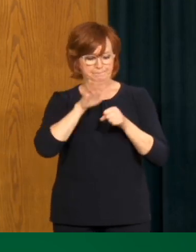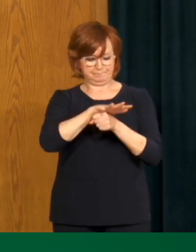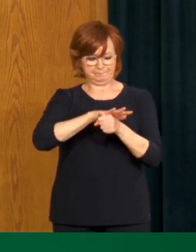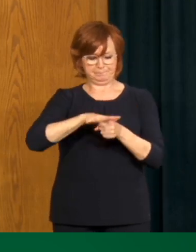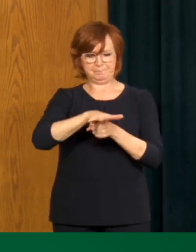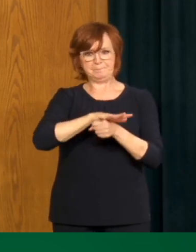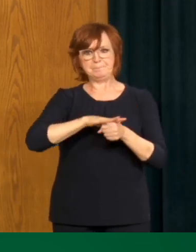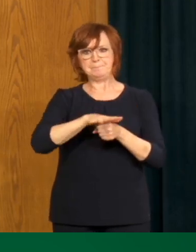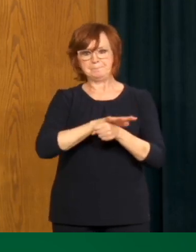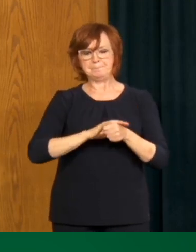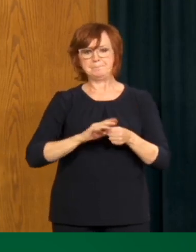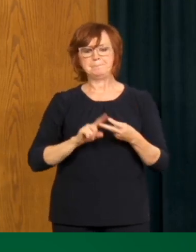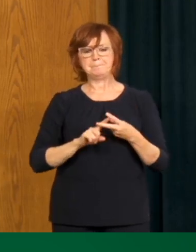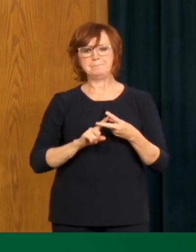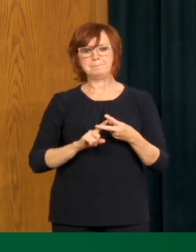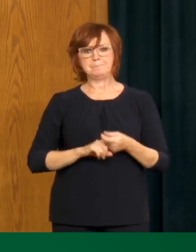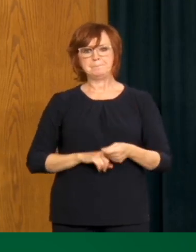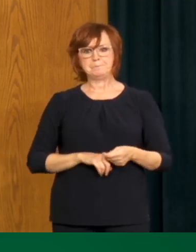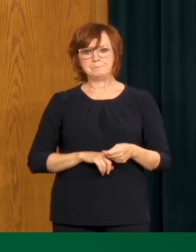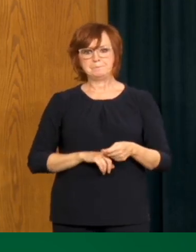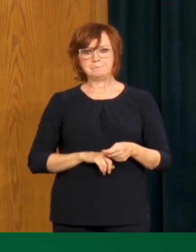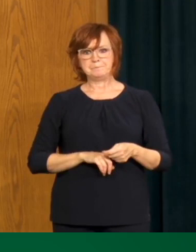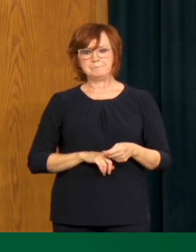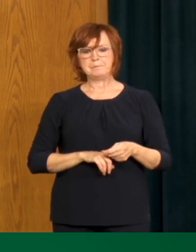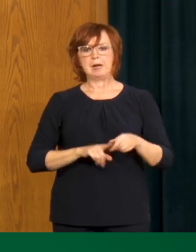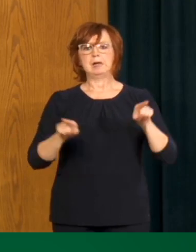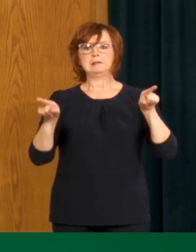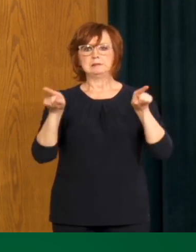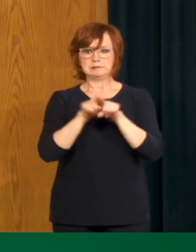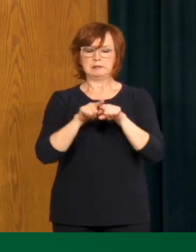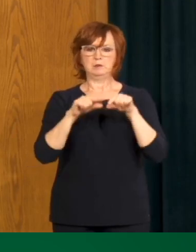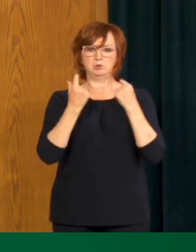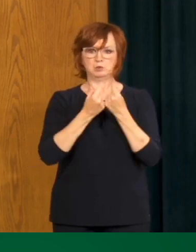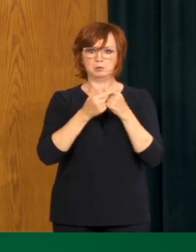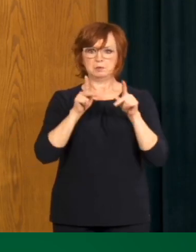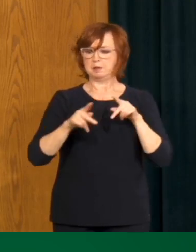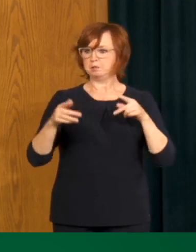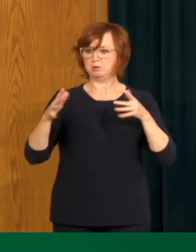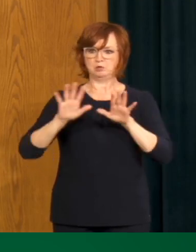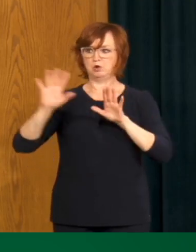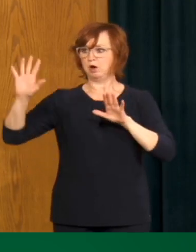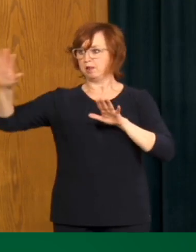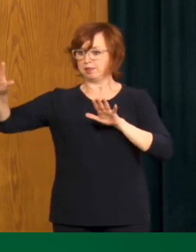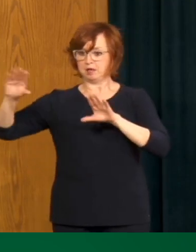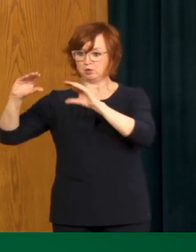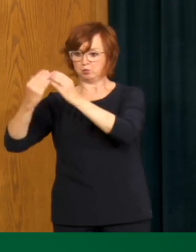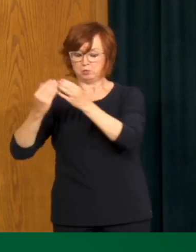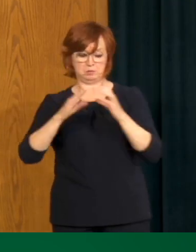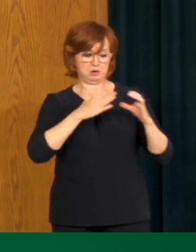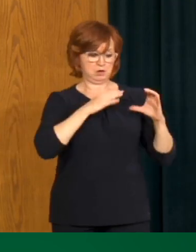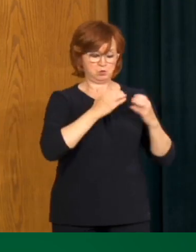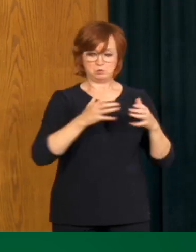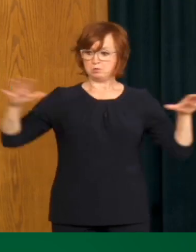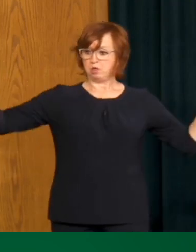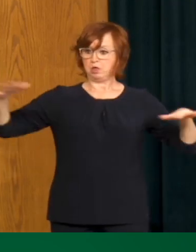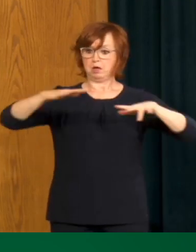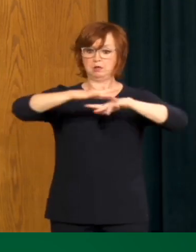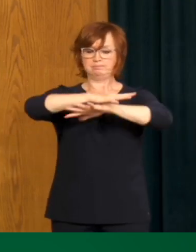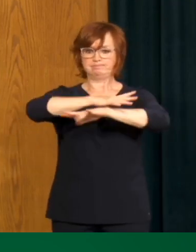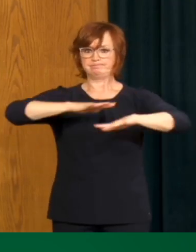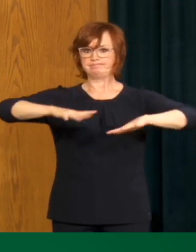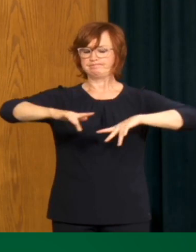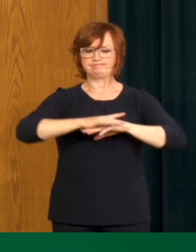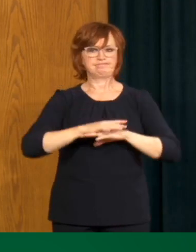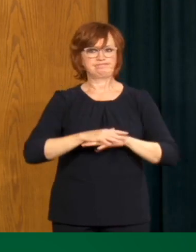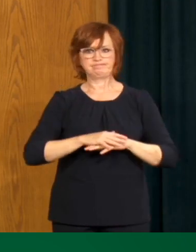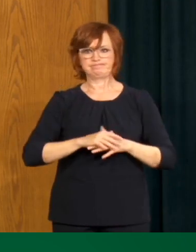your, group of people who are engaged in a certain sport locally, I think is a safe way to move